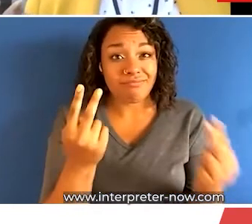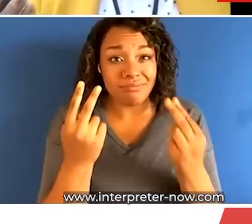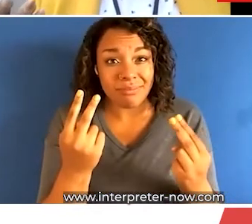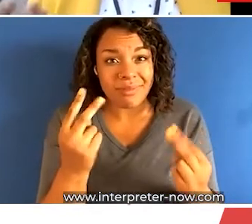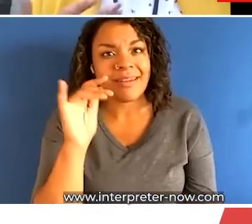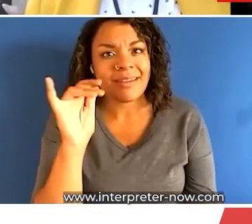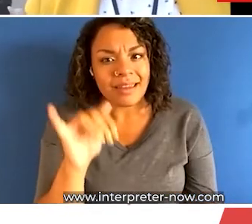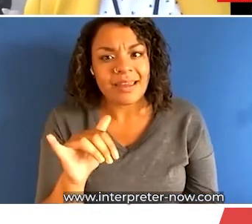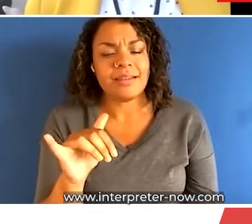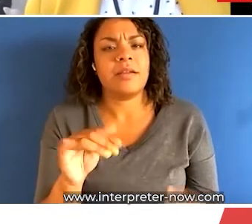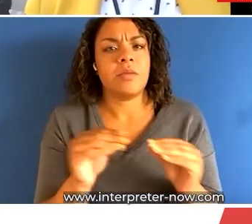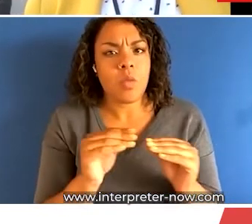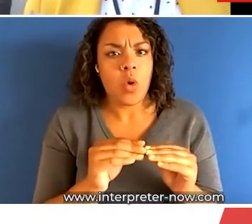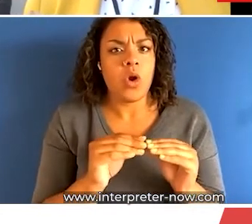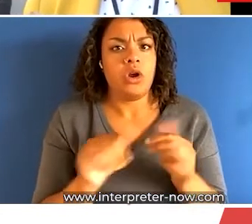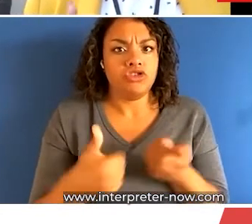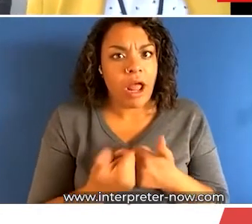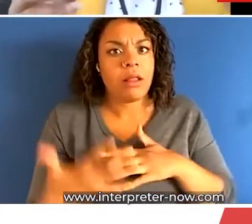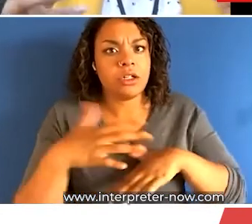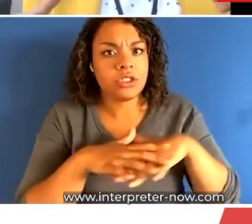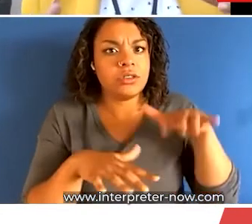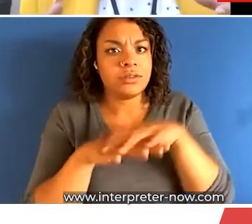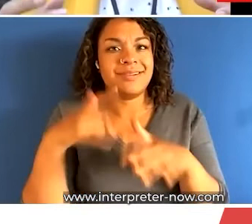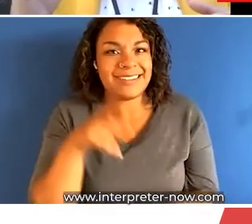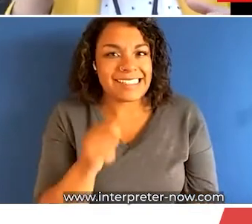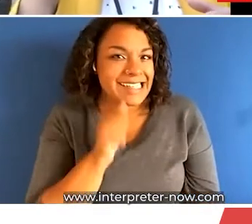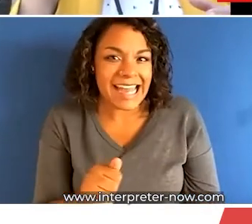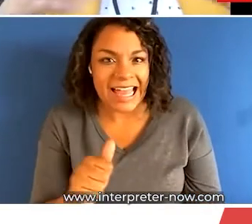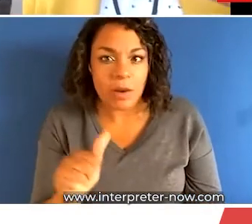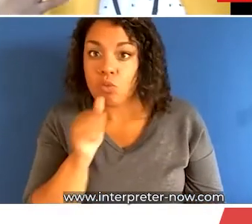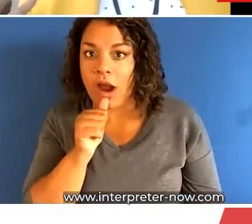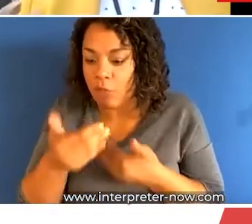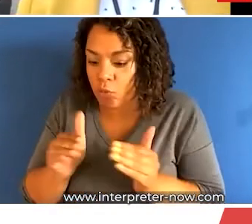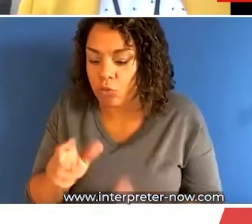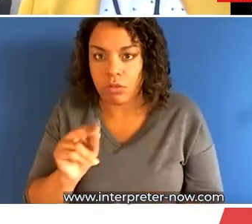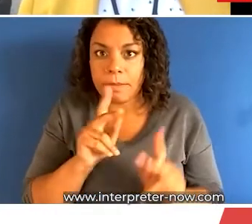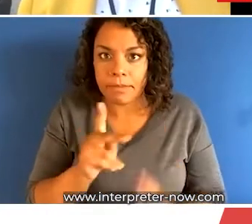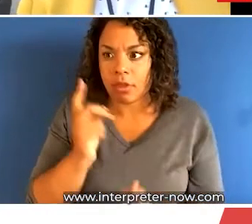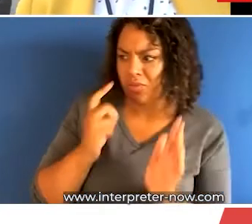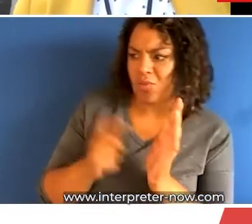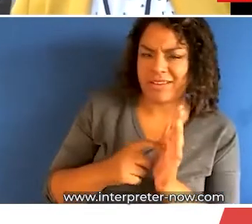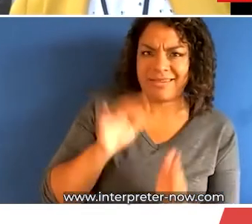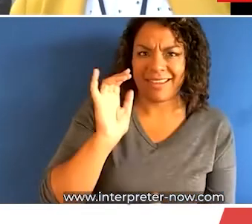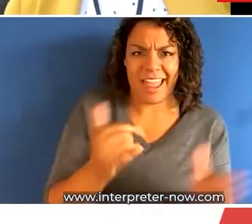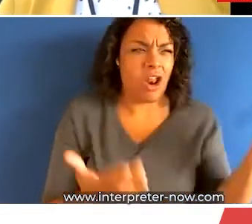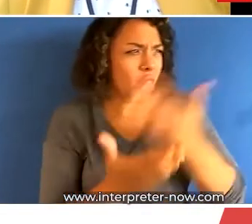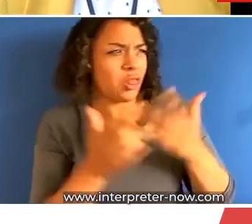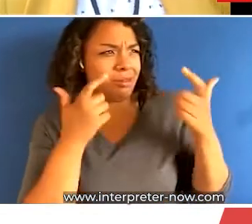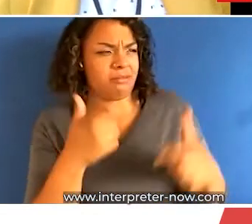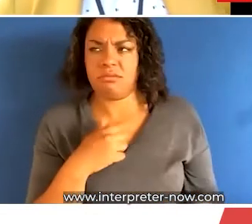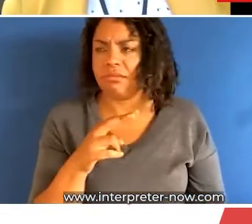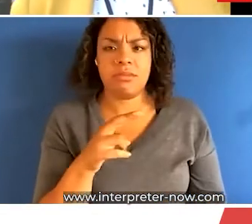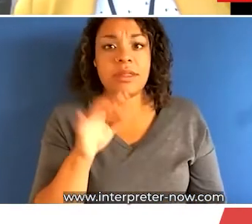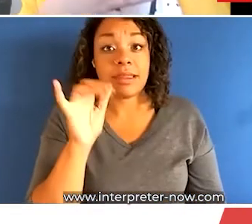more incredibly challenging to deal with, because it's not a private room. It's like people are witnessing this interaction. And I've been